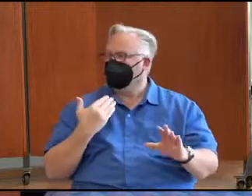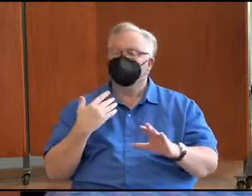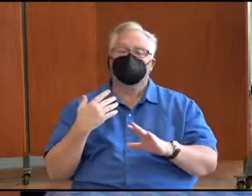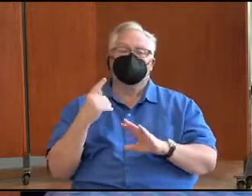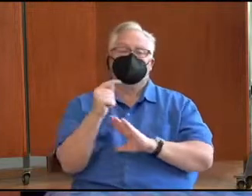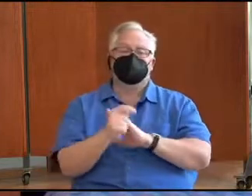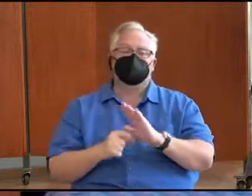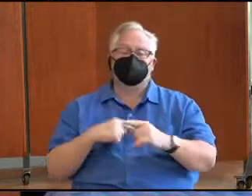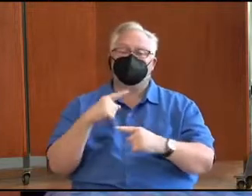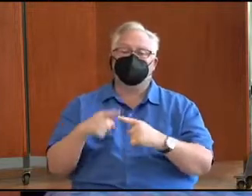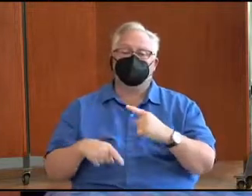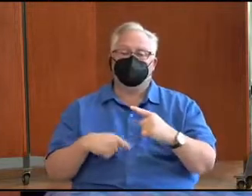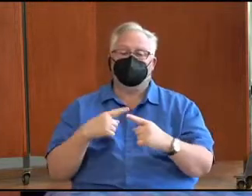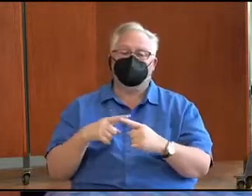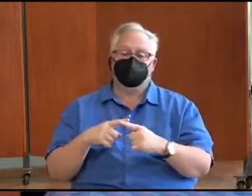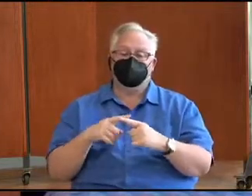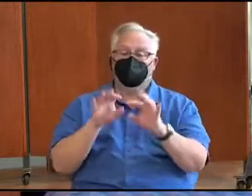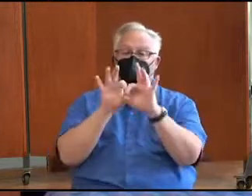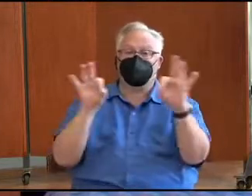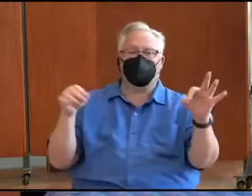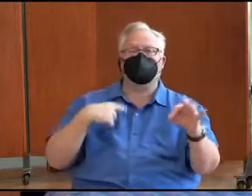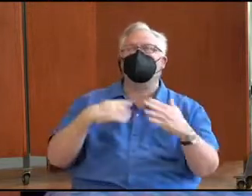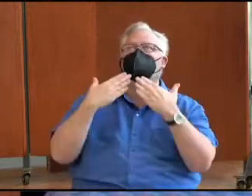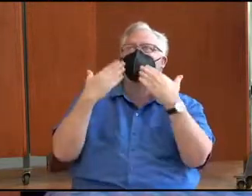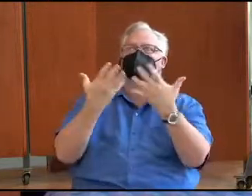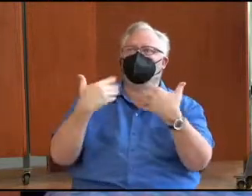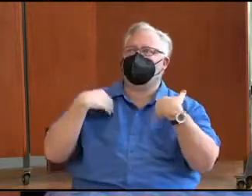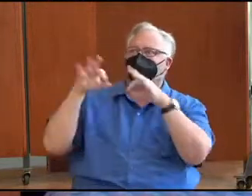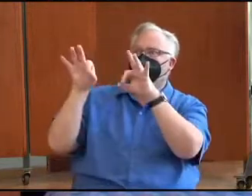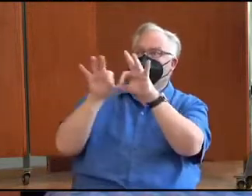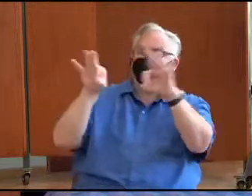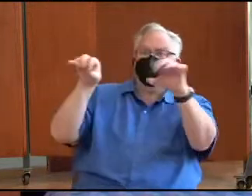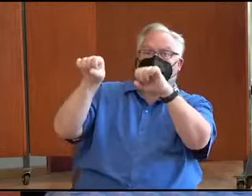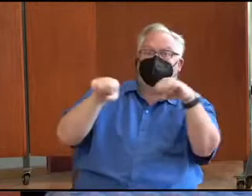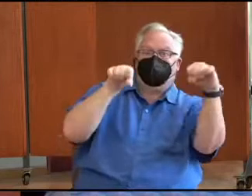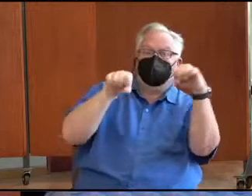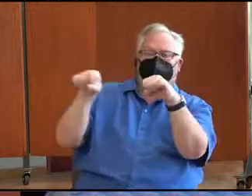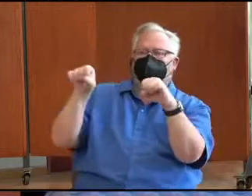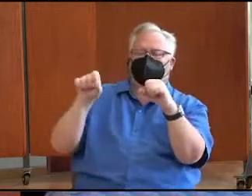Times when the bars we were grateful to be swinging on just simply disappeared.